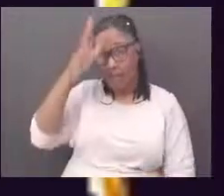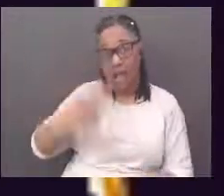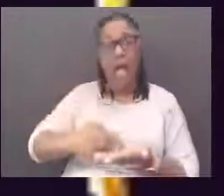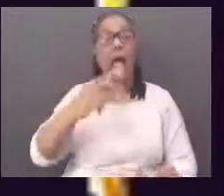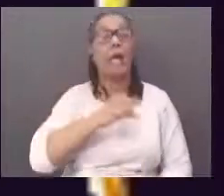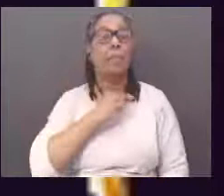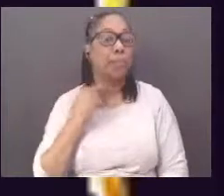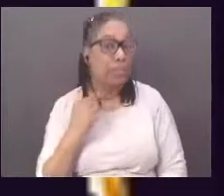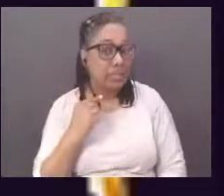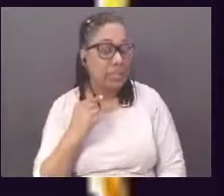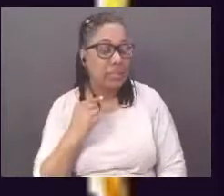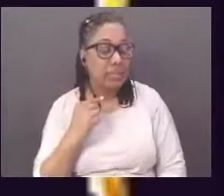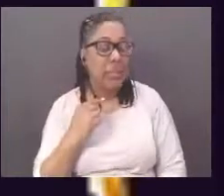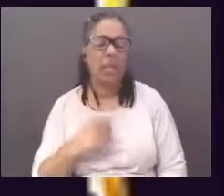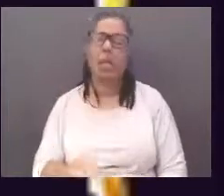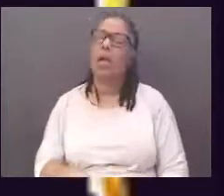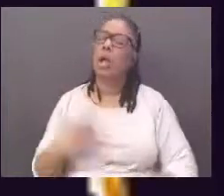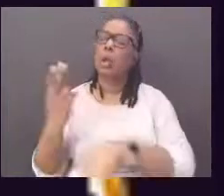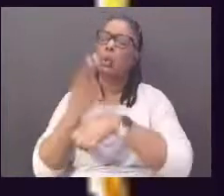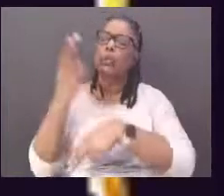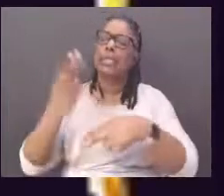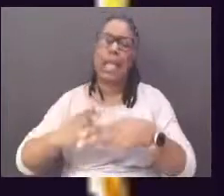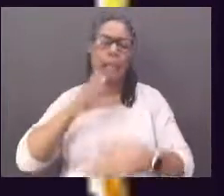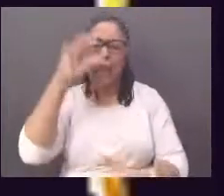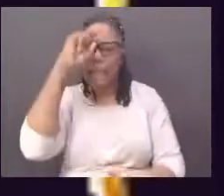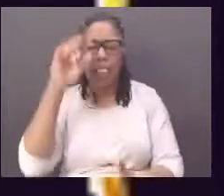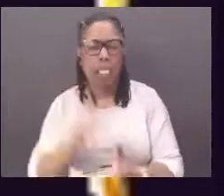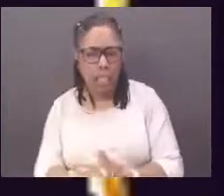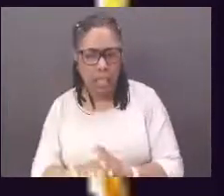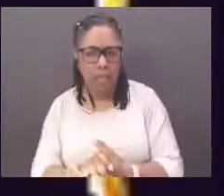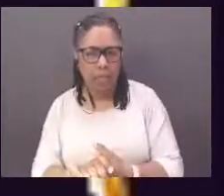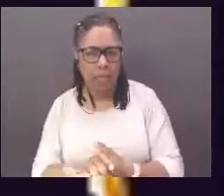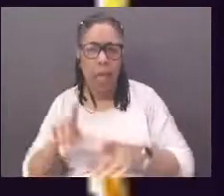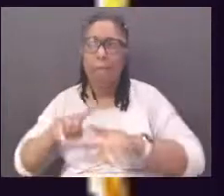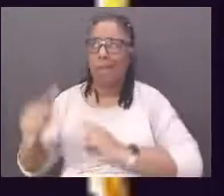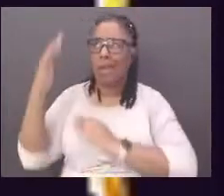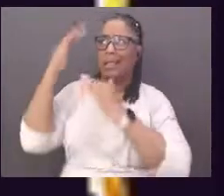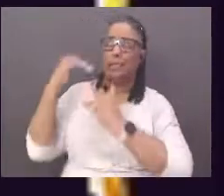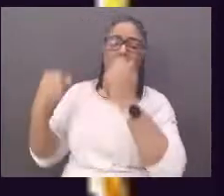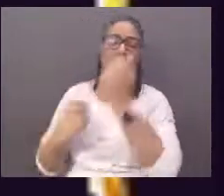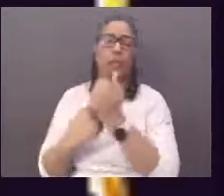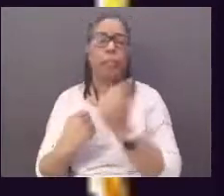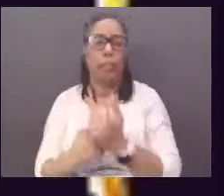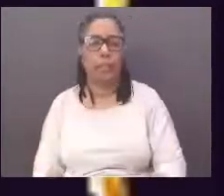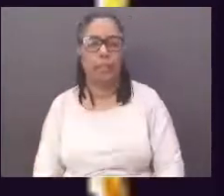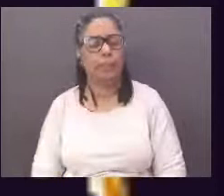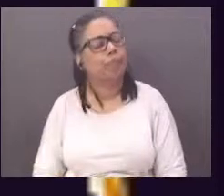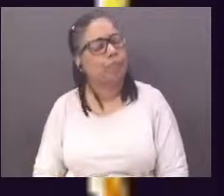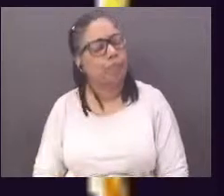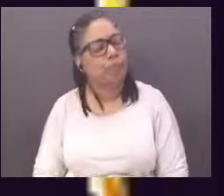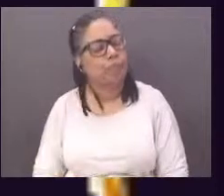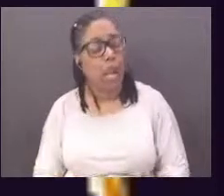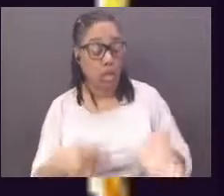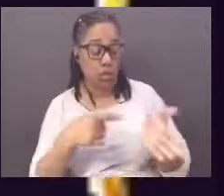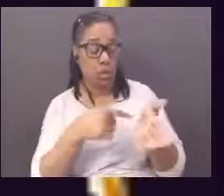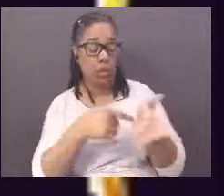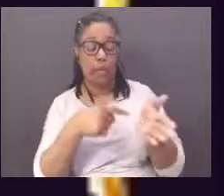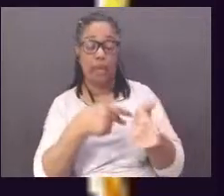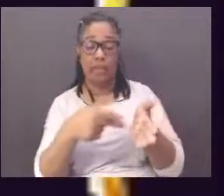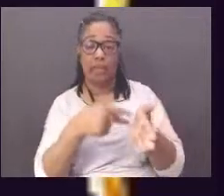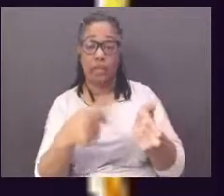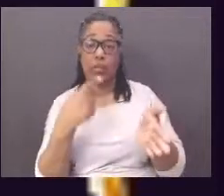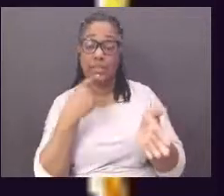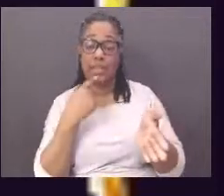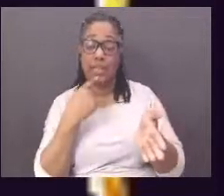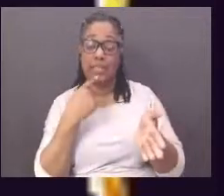in and still expecting his support. The text says that they fled the encounter broken, naked, bleeding,